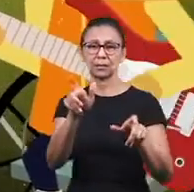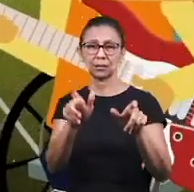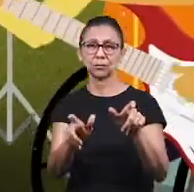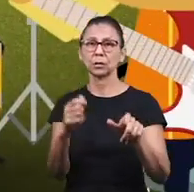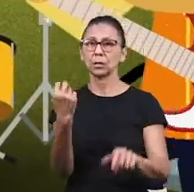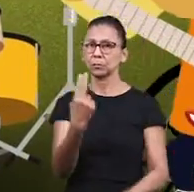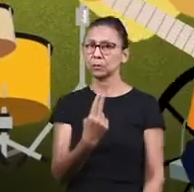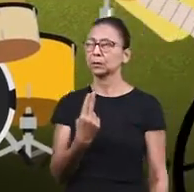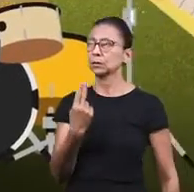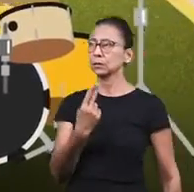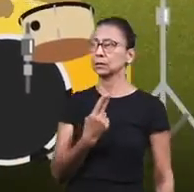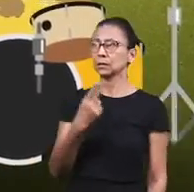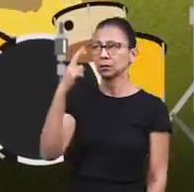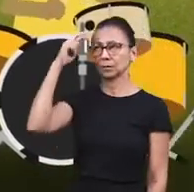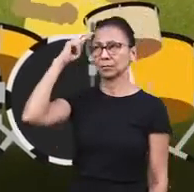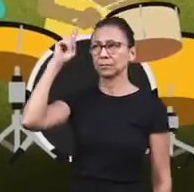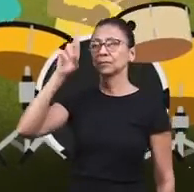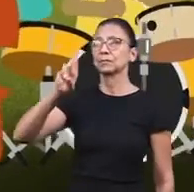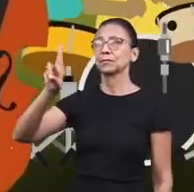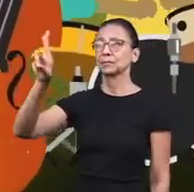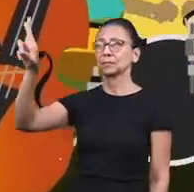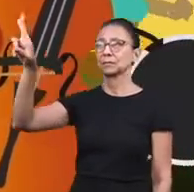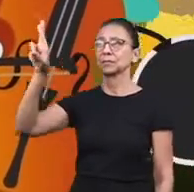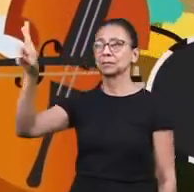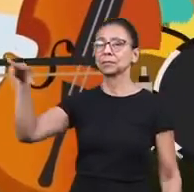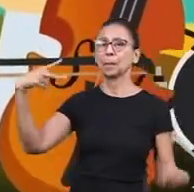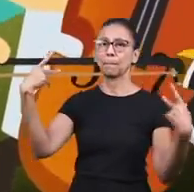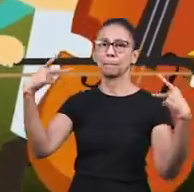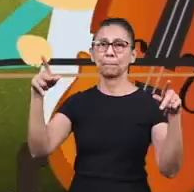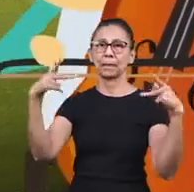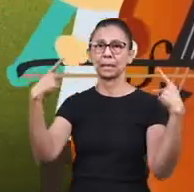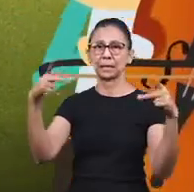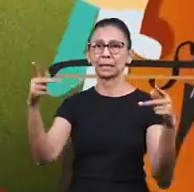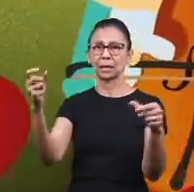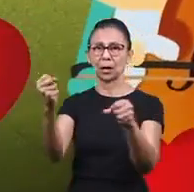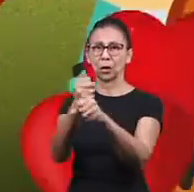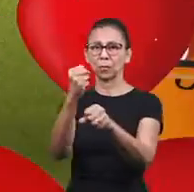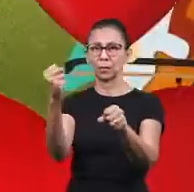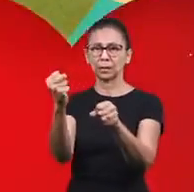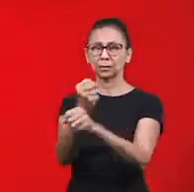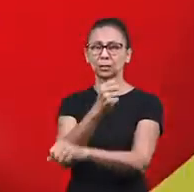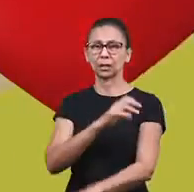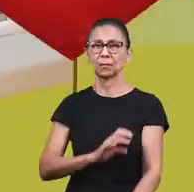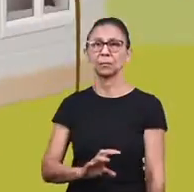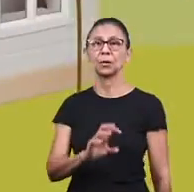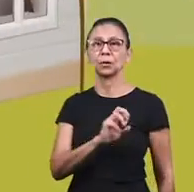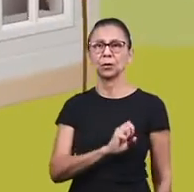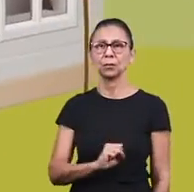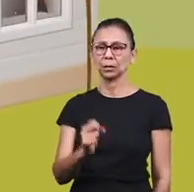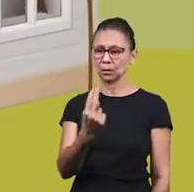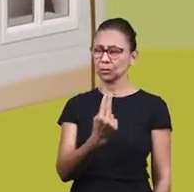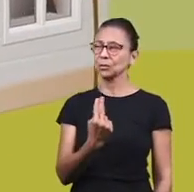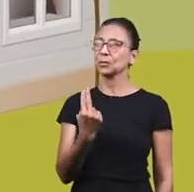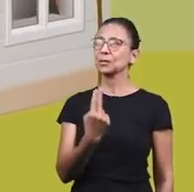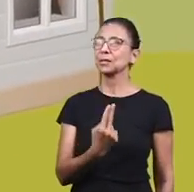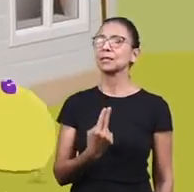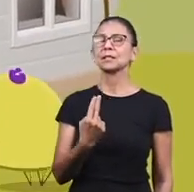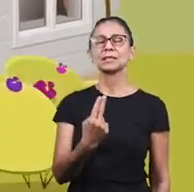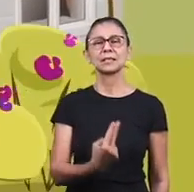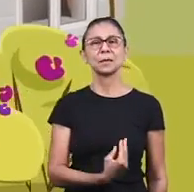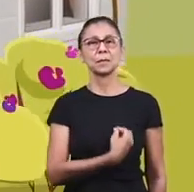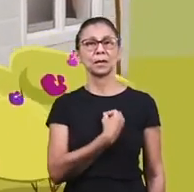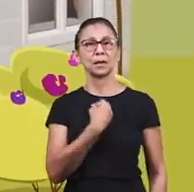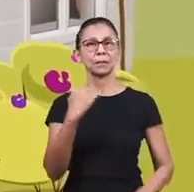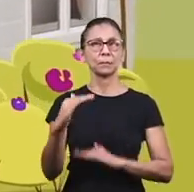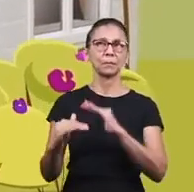sinner. Use me, Lord, in your work of love. Use me, Lord,